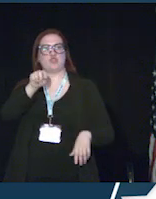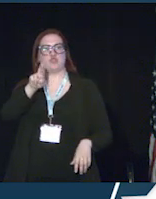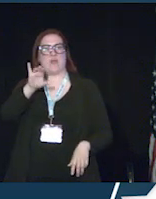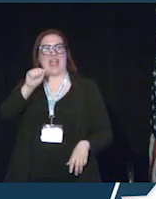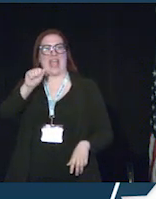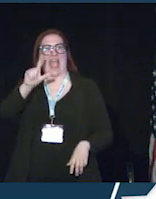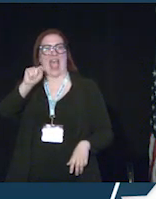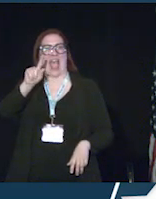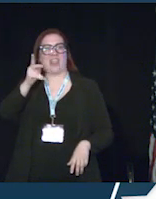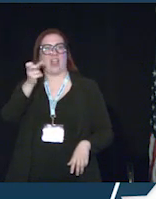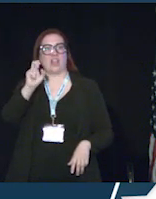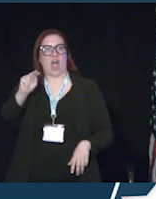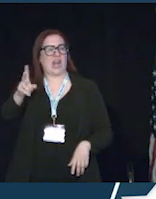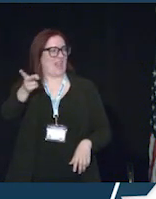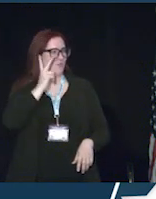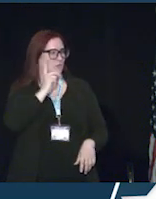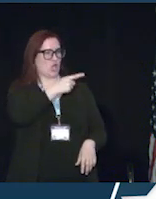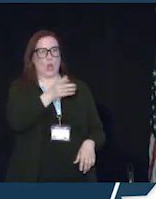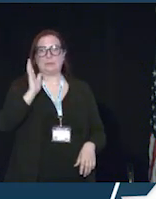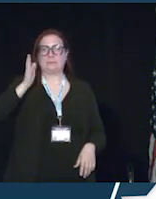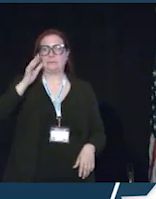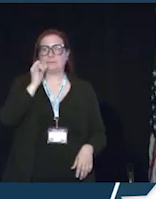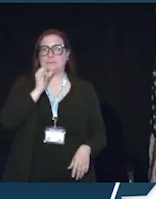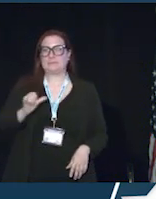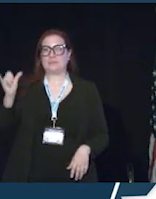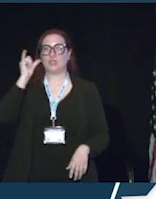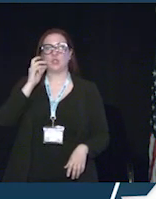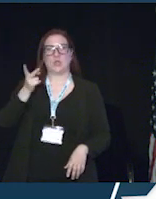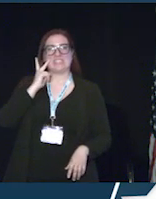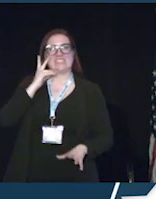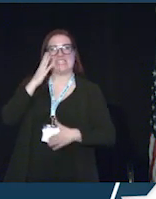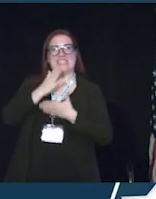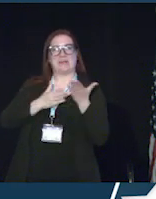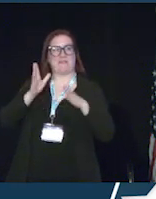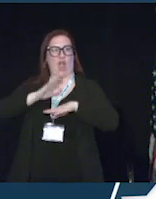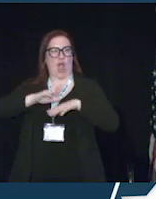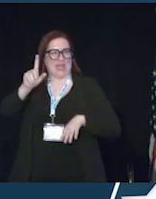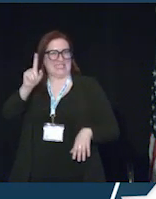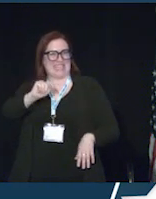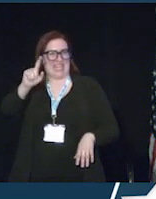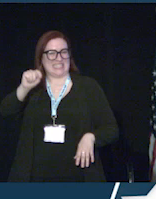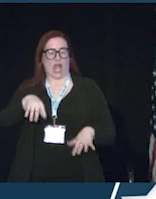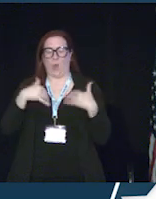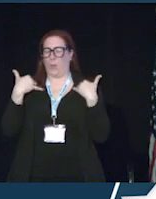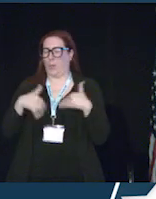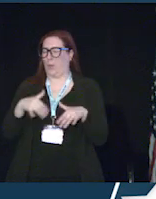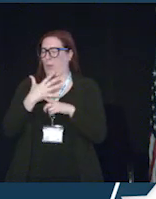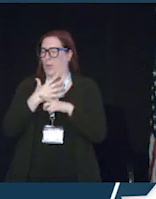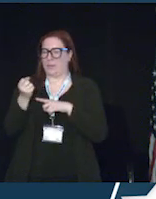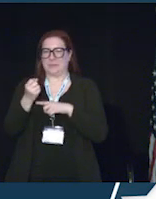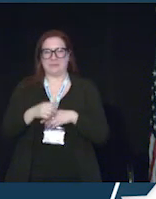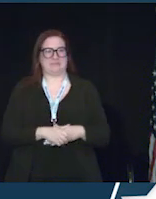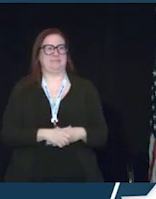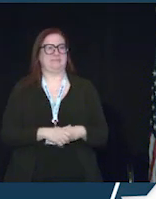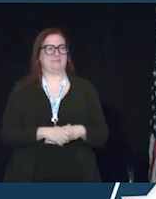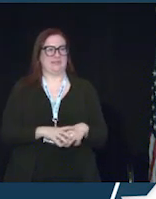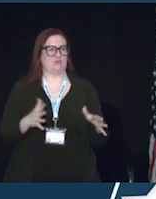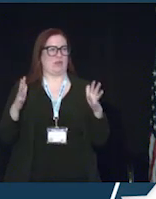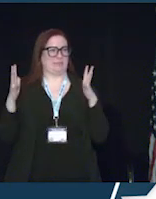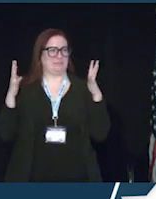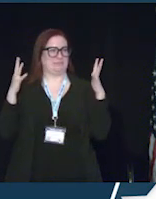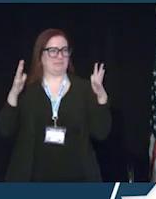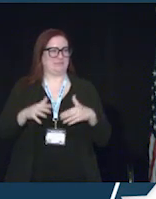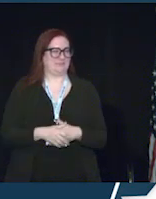if you caught her presentation yesterday, you got to see some of that on TikTok. It was remarkable, really.